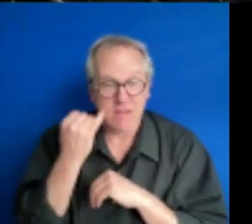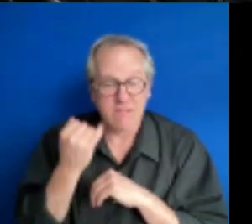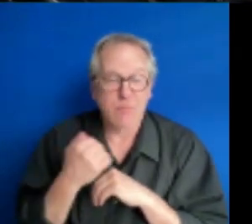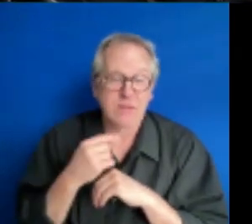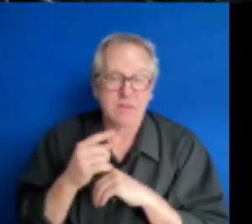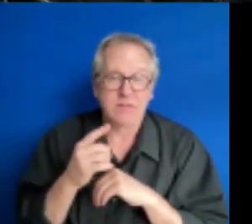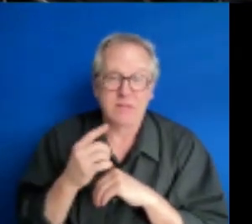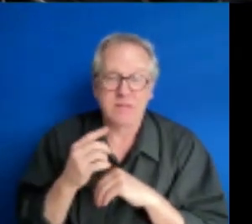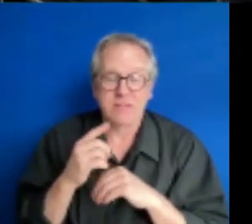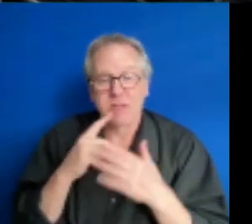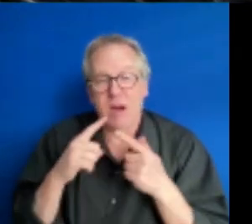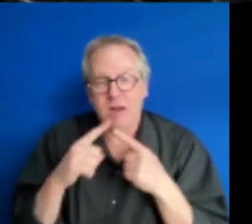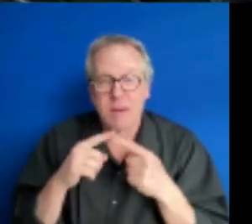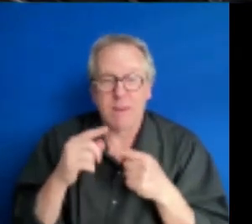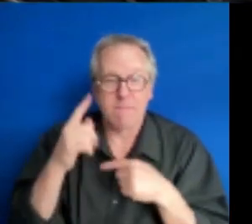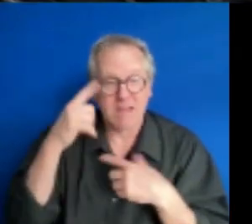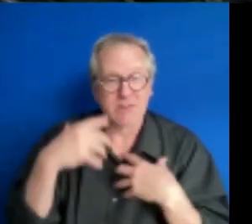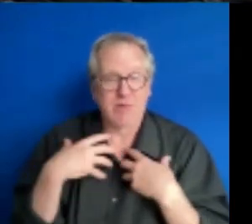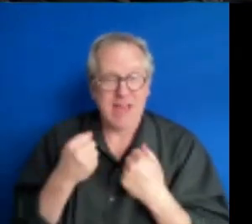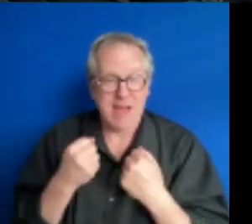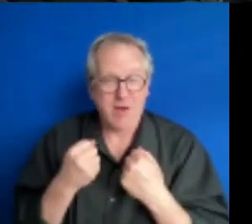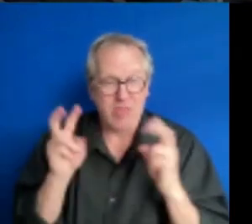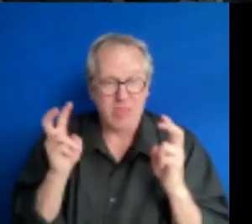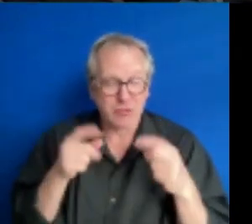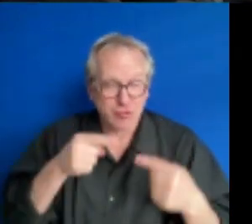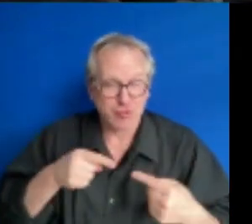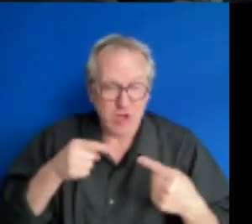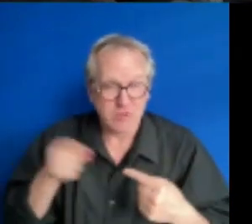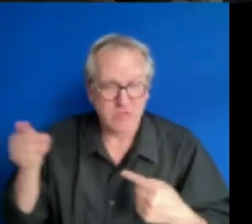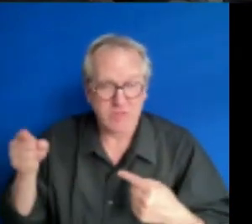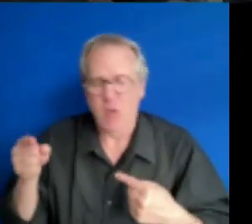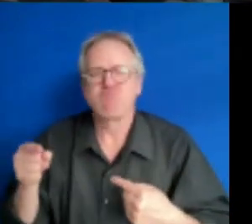mental health struggles, we lose some of them.